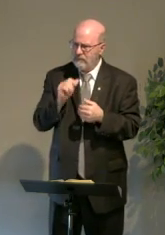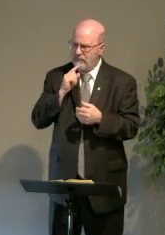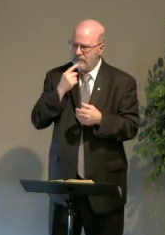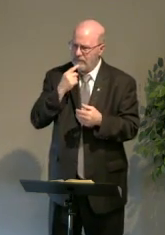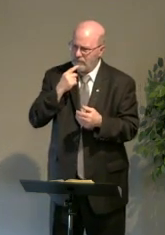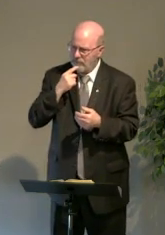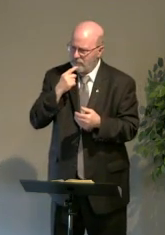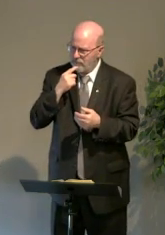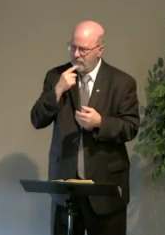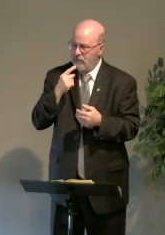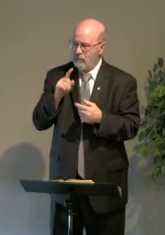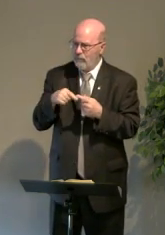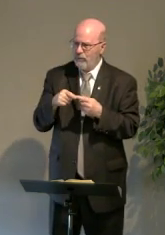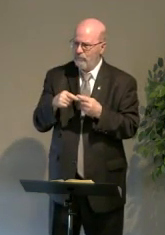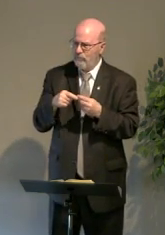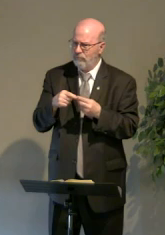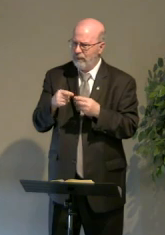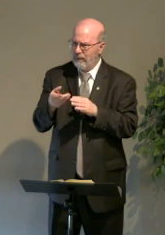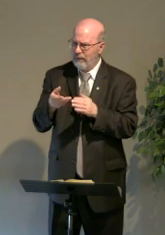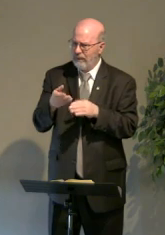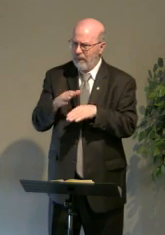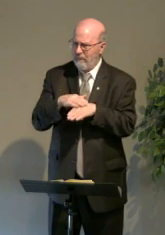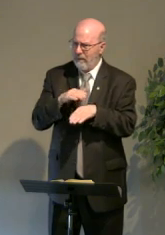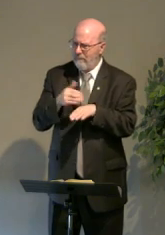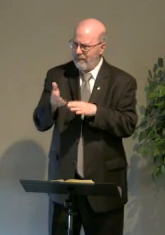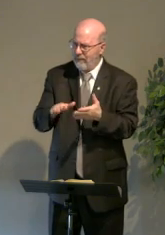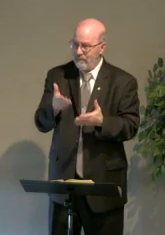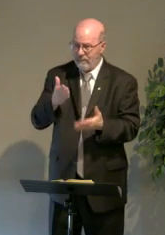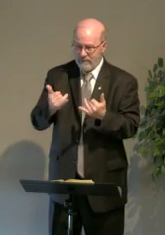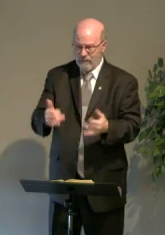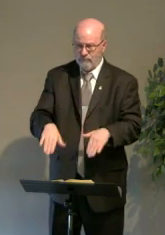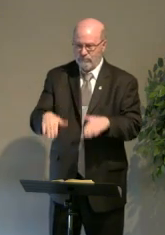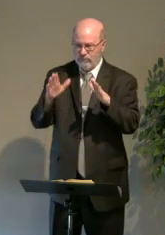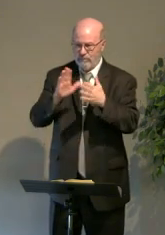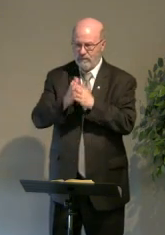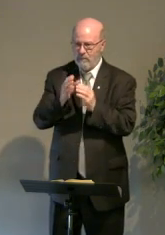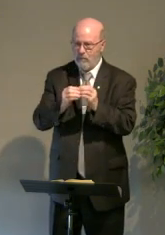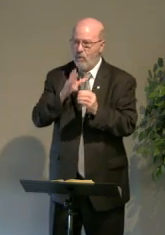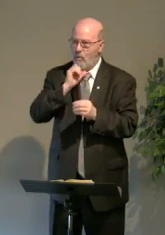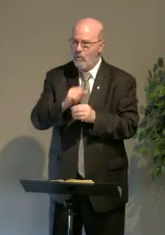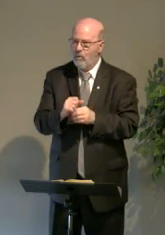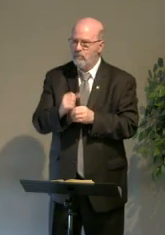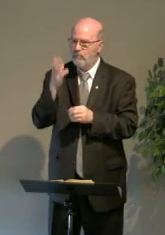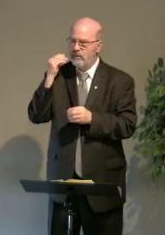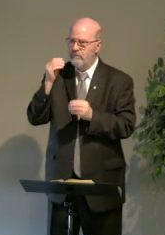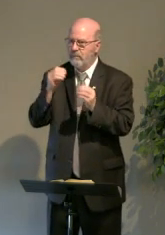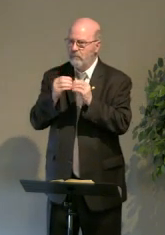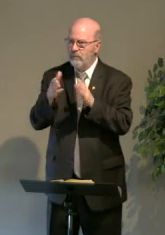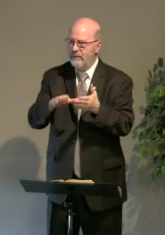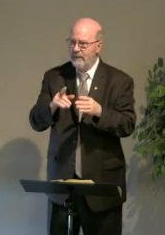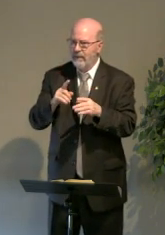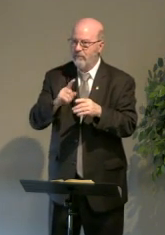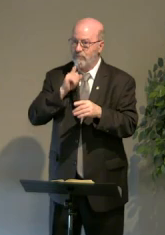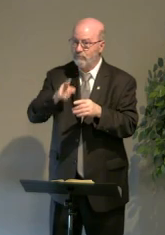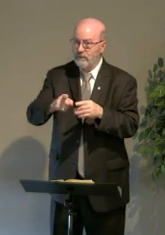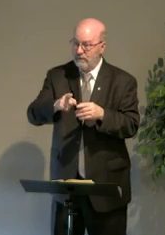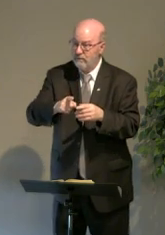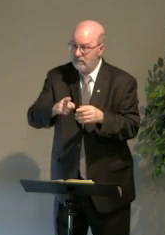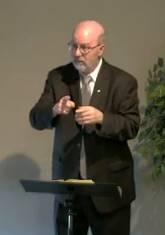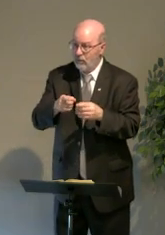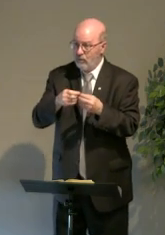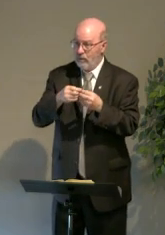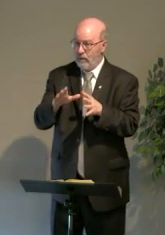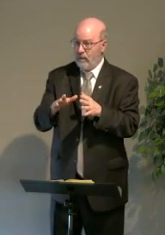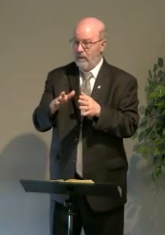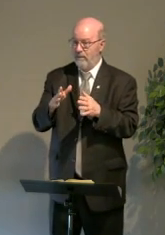and probably now, as you have grown and gotten older, we've experienced death in a very real way, right, where we've